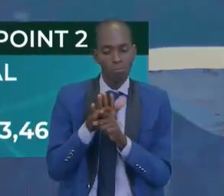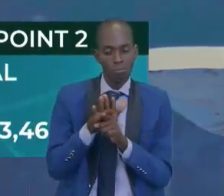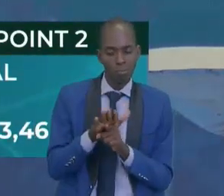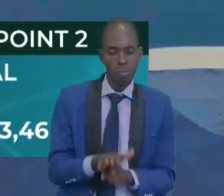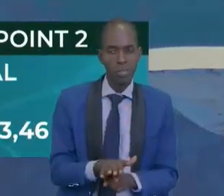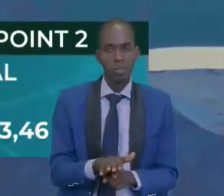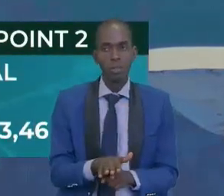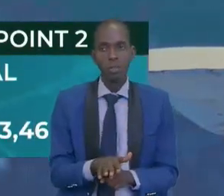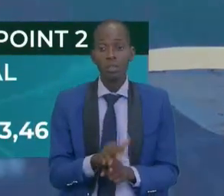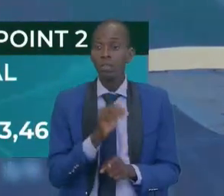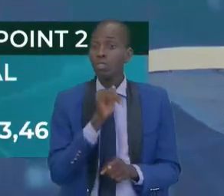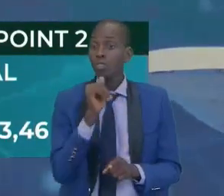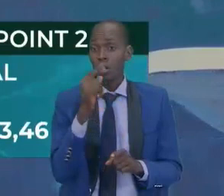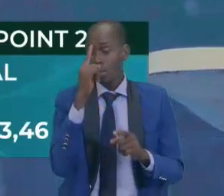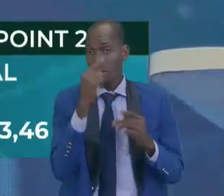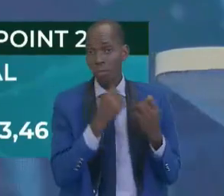No faith.